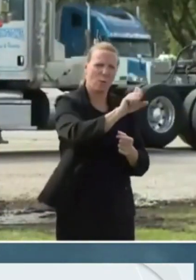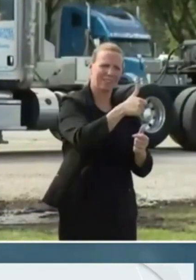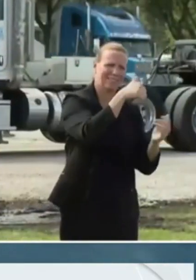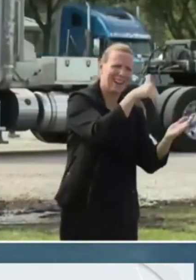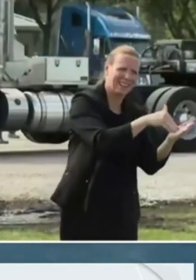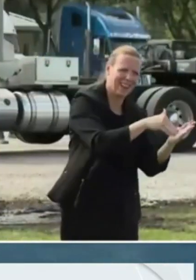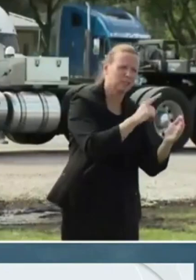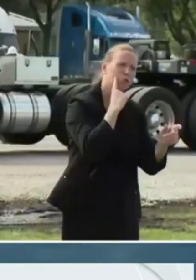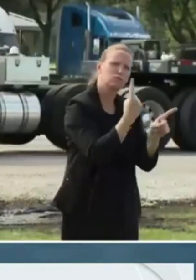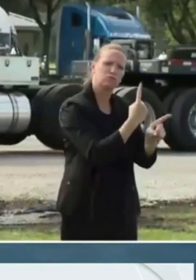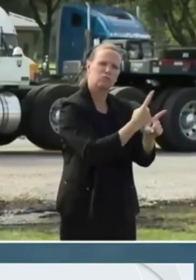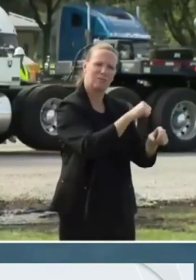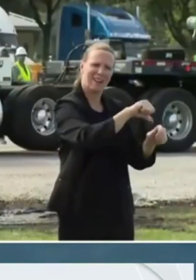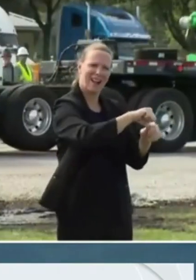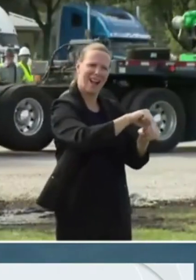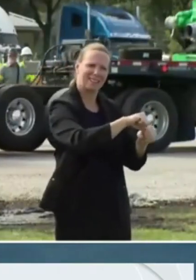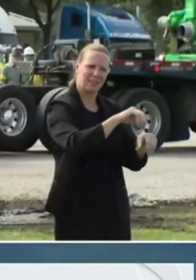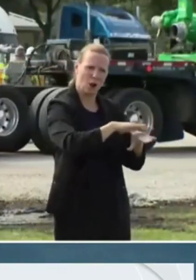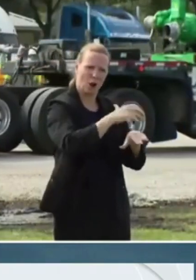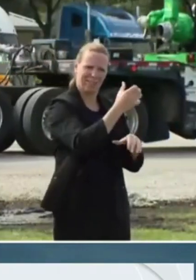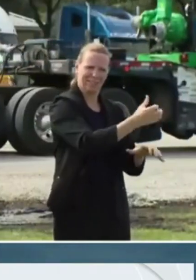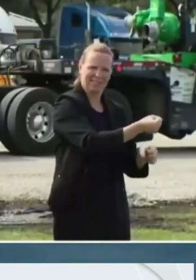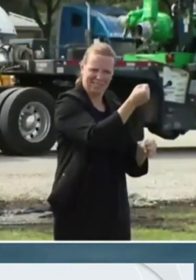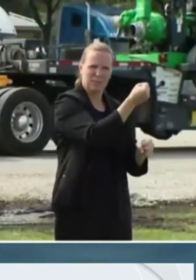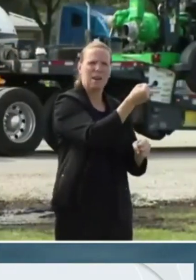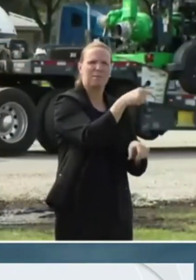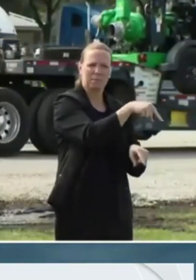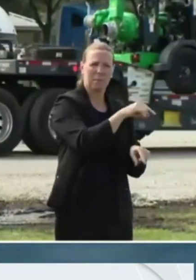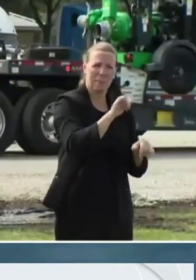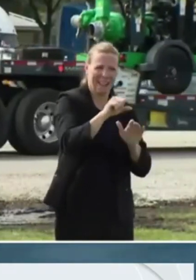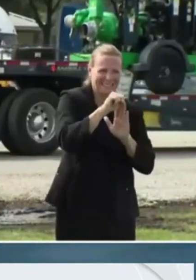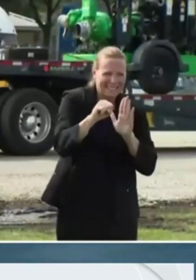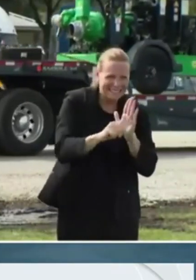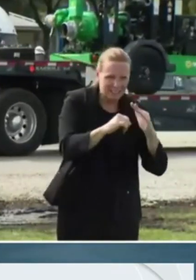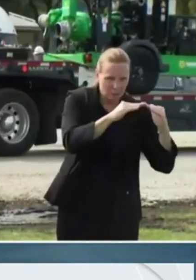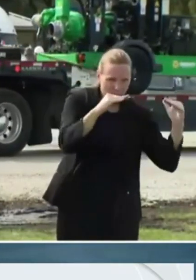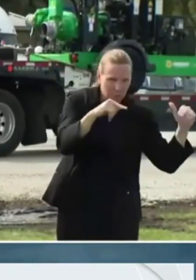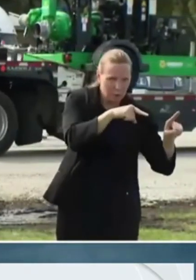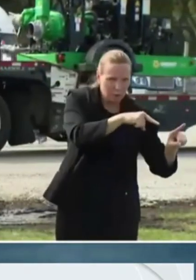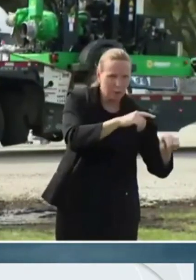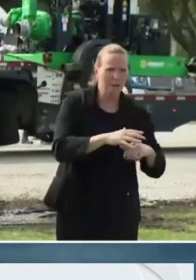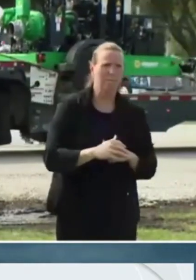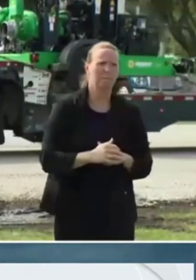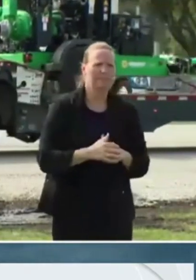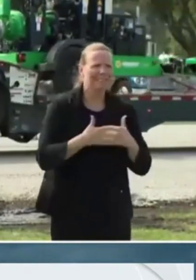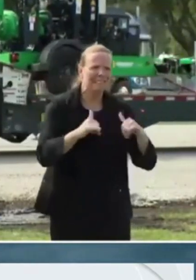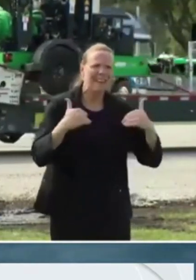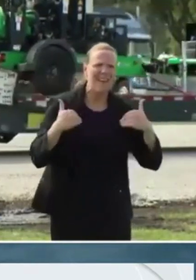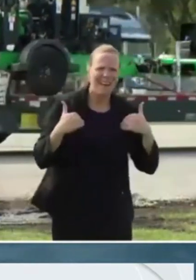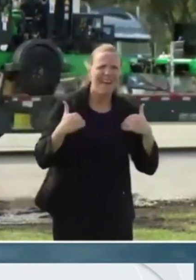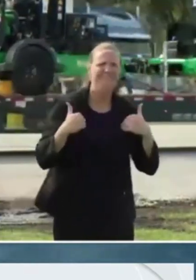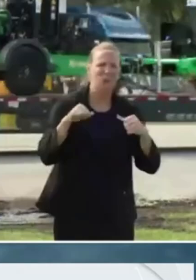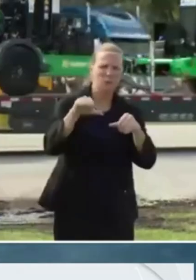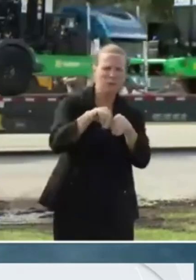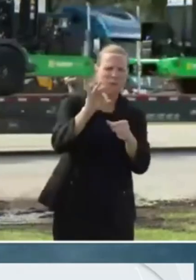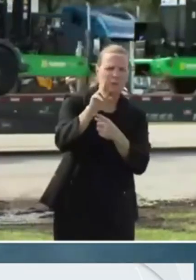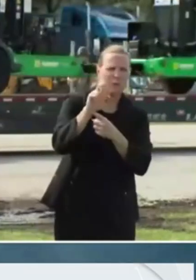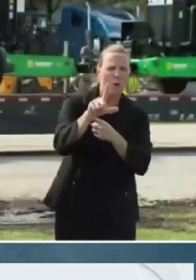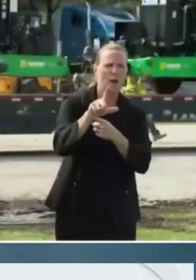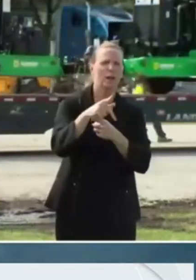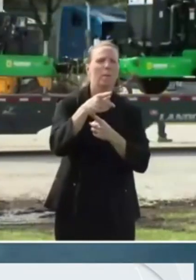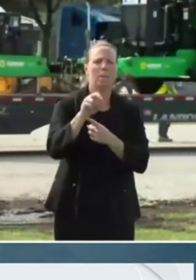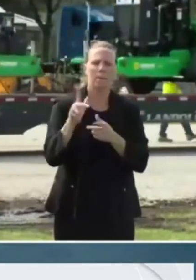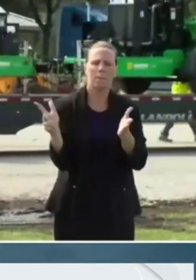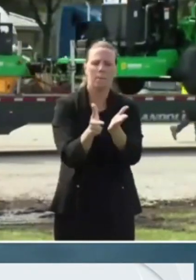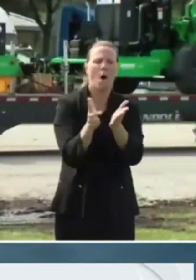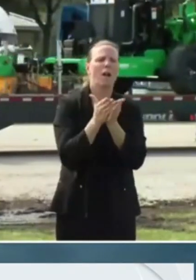standby. That's just from the state. You still have the fuel at the ports that are being brought in. But then we also have